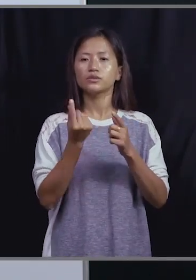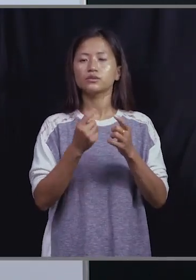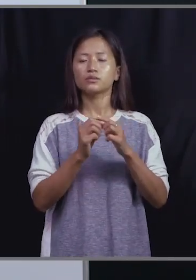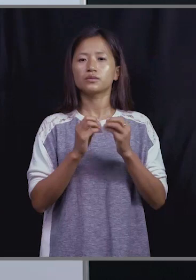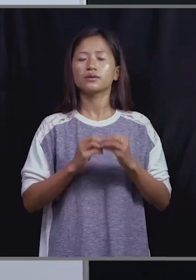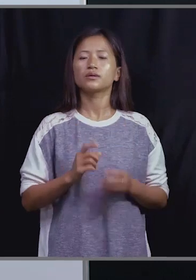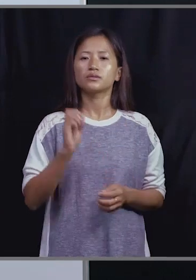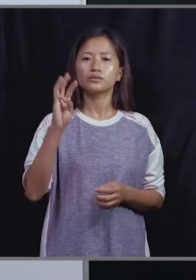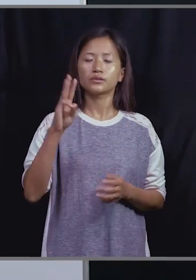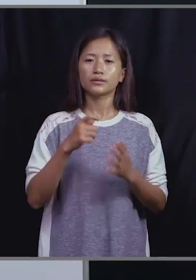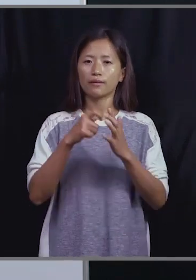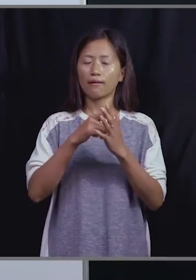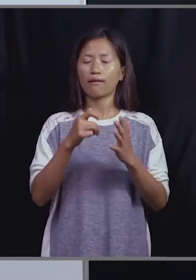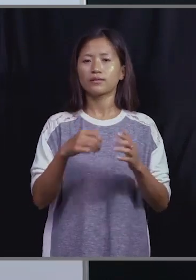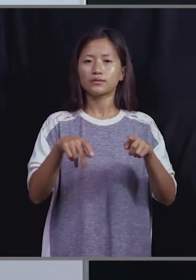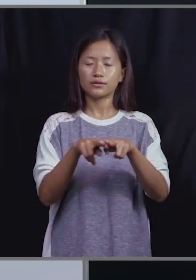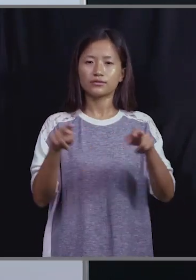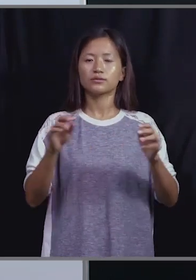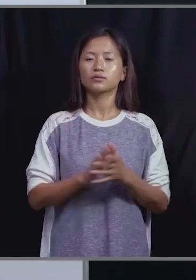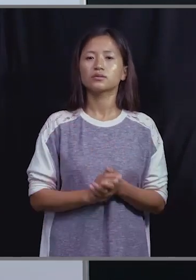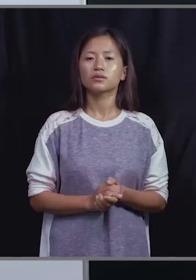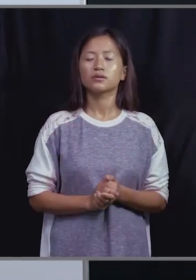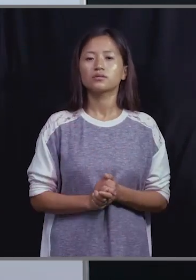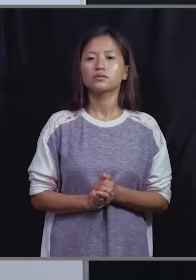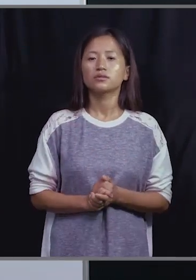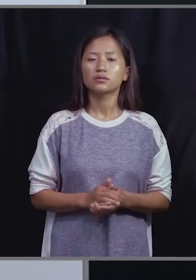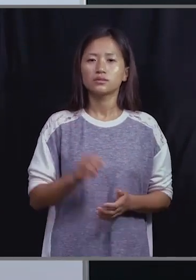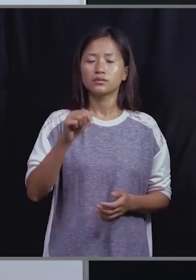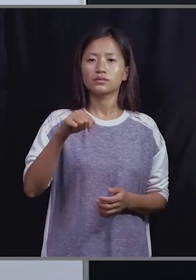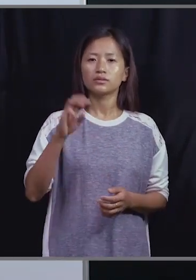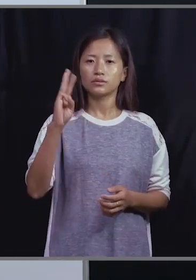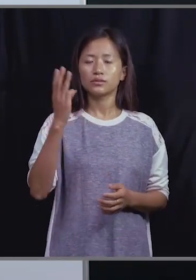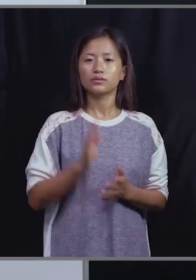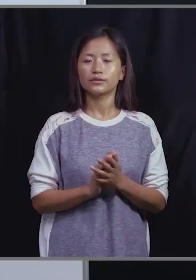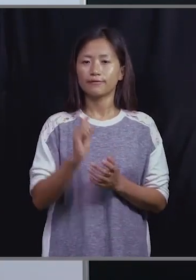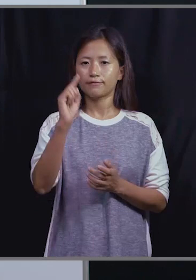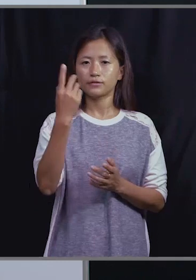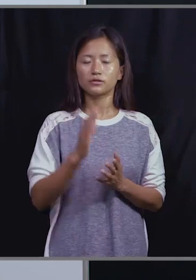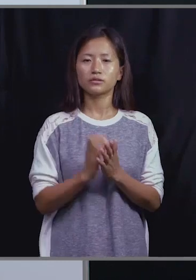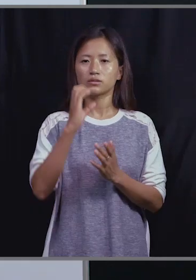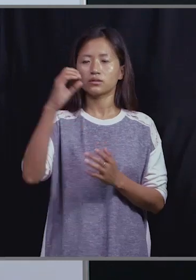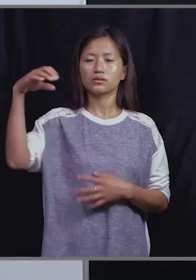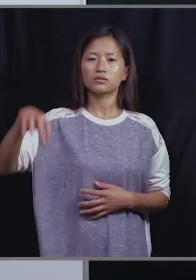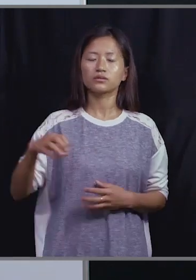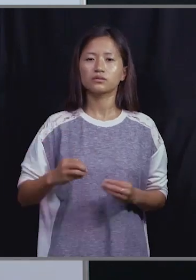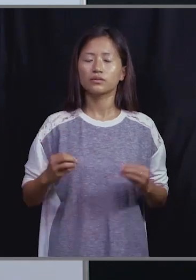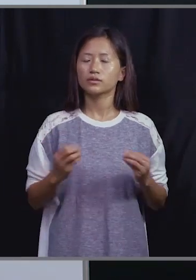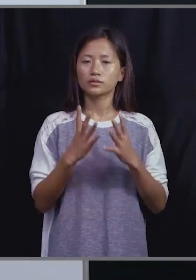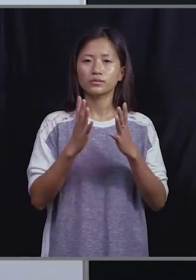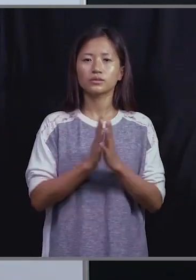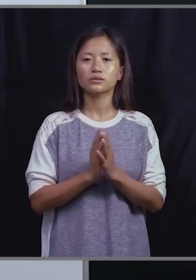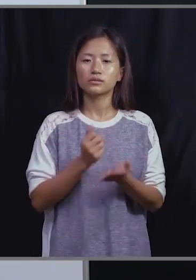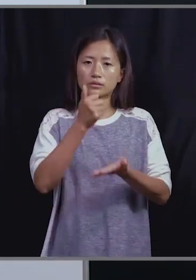is Lithuania, Estonia and Latvia. These 3 were the first countries to express or